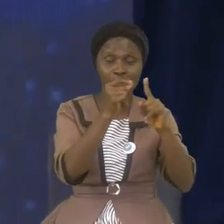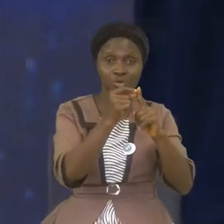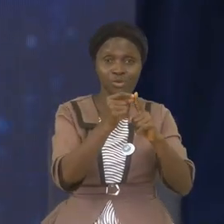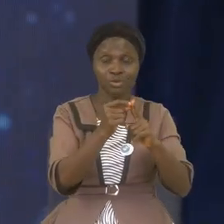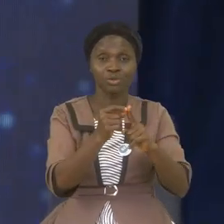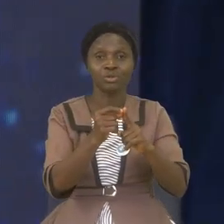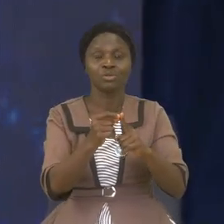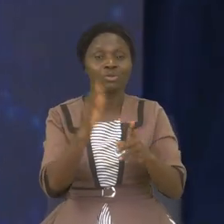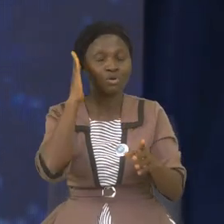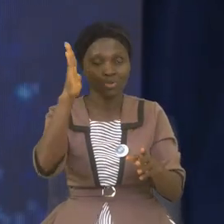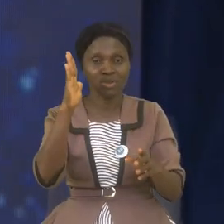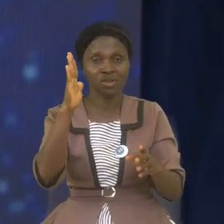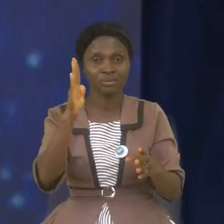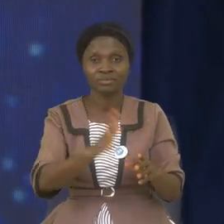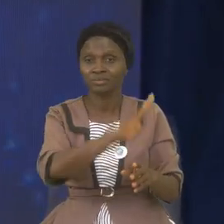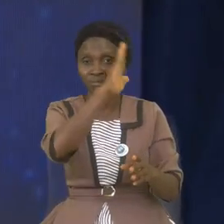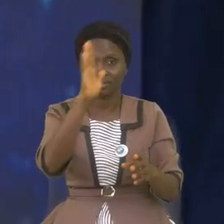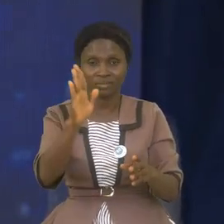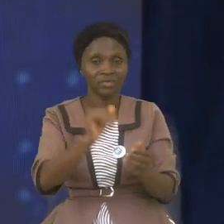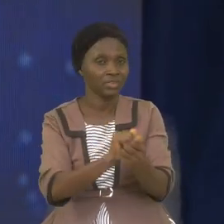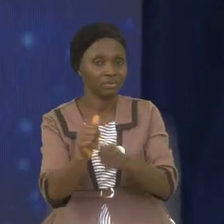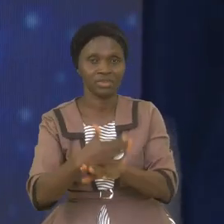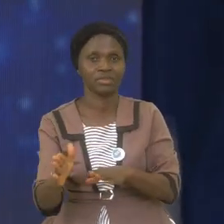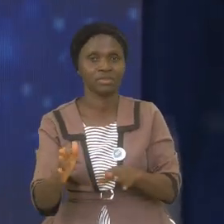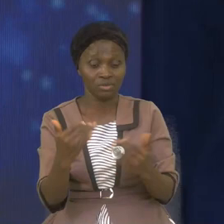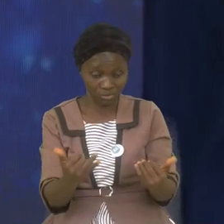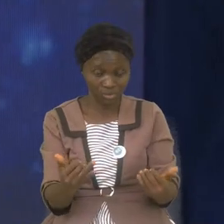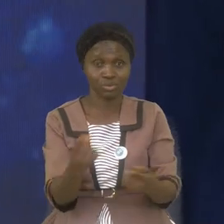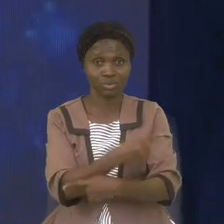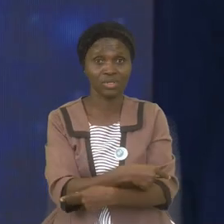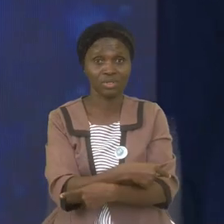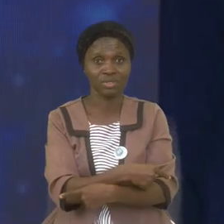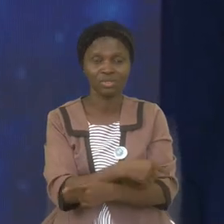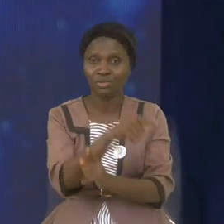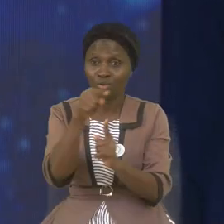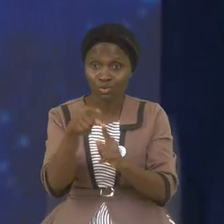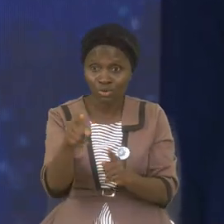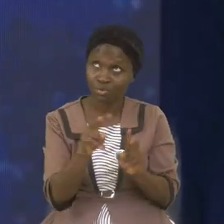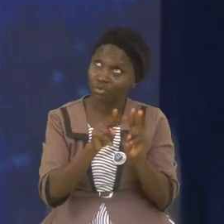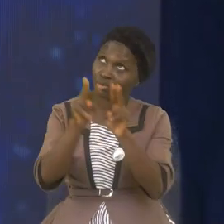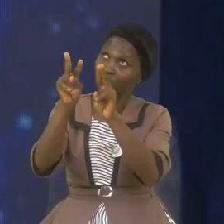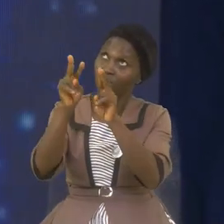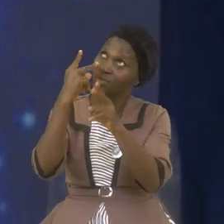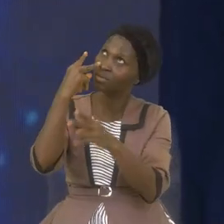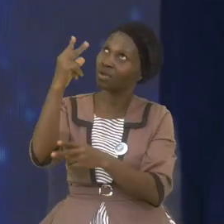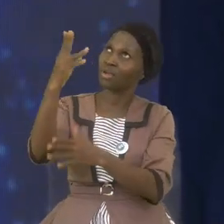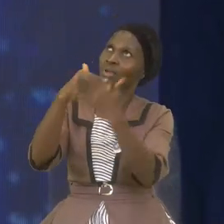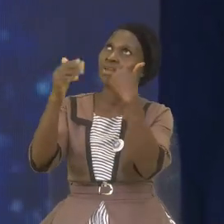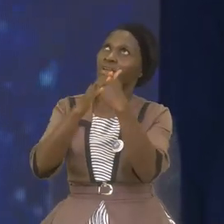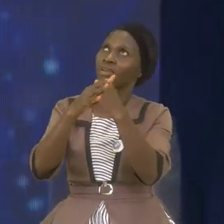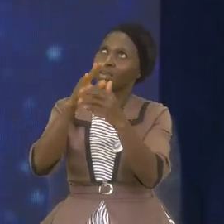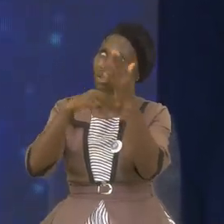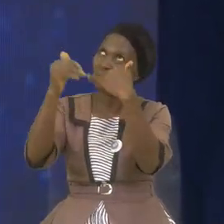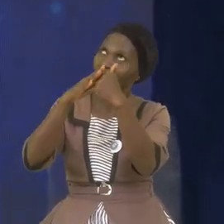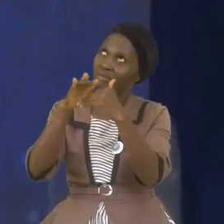shall never pass away. Today, when you look up and you see heaven, heaven is still there, not